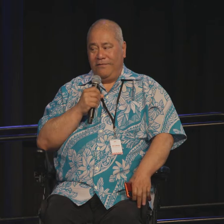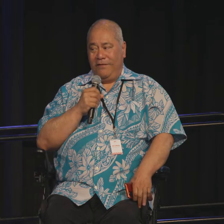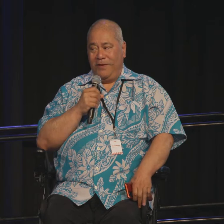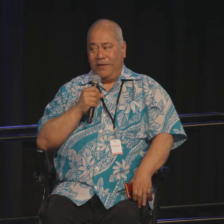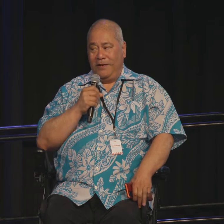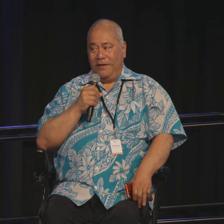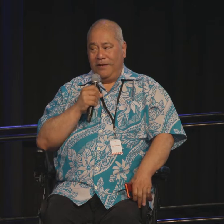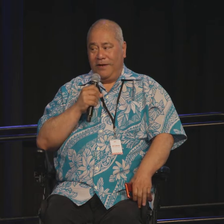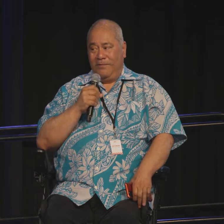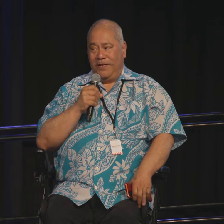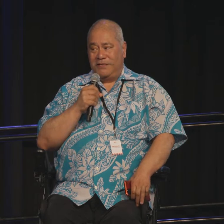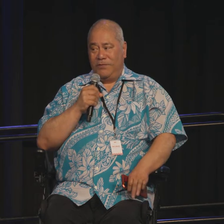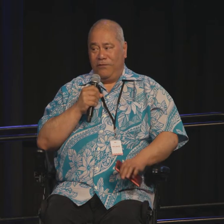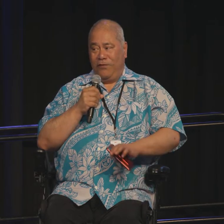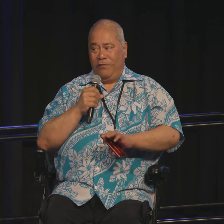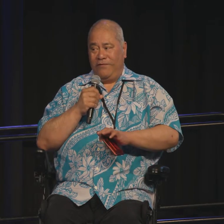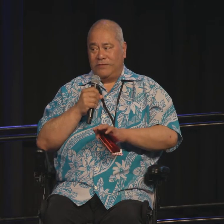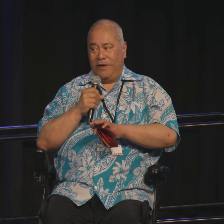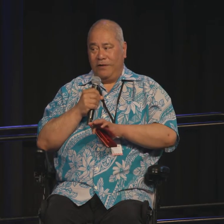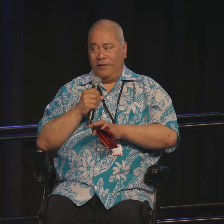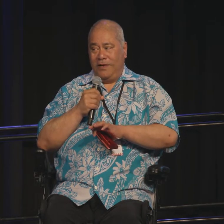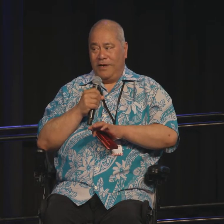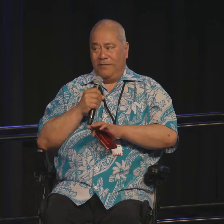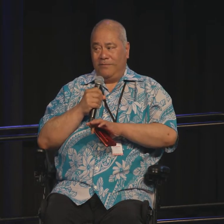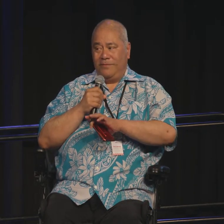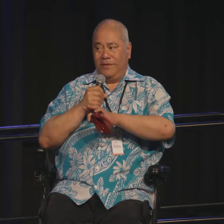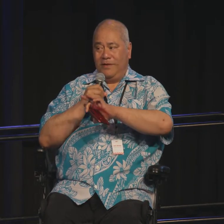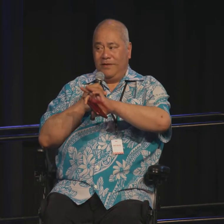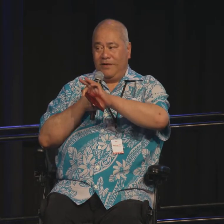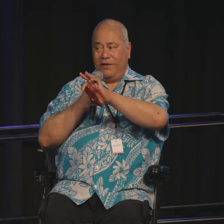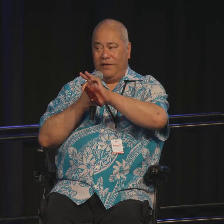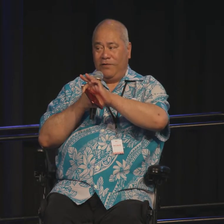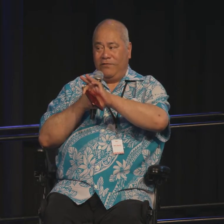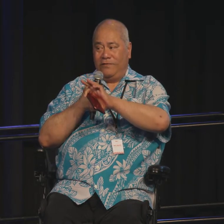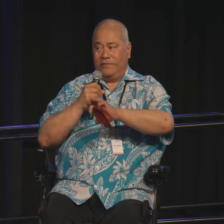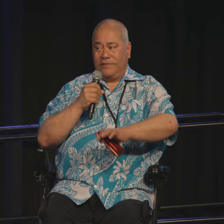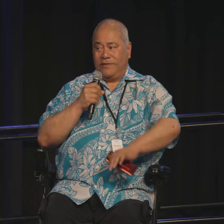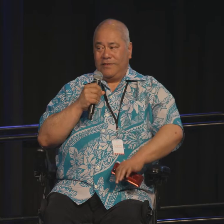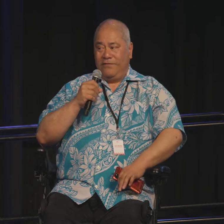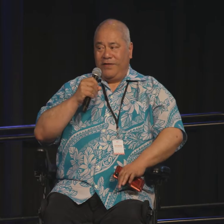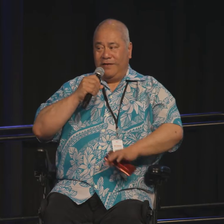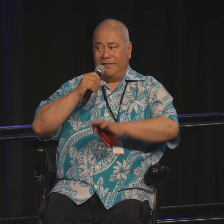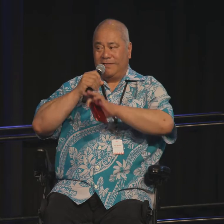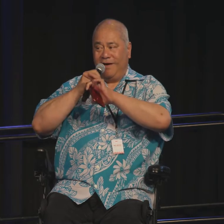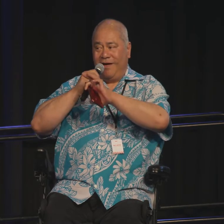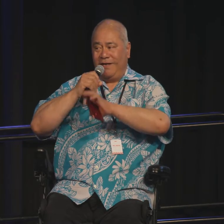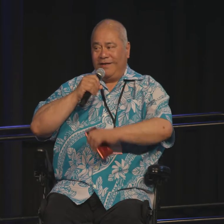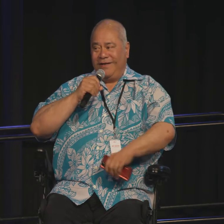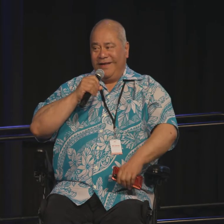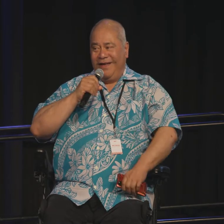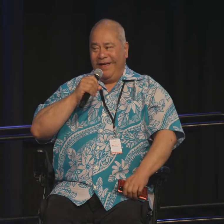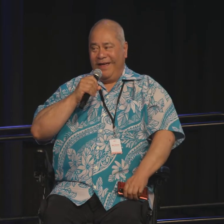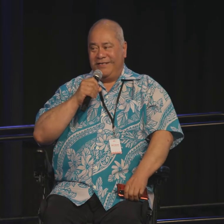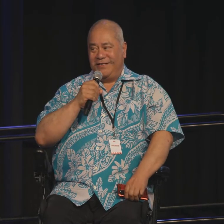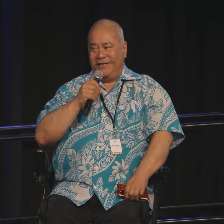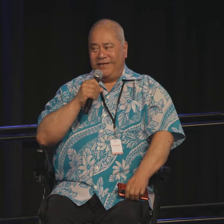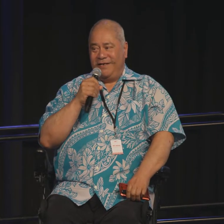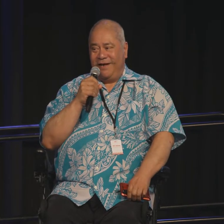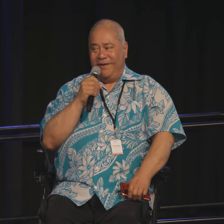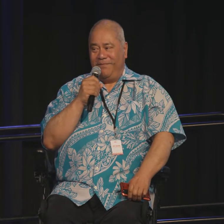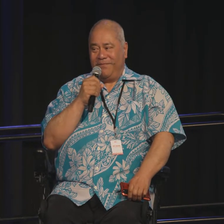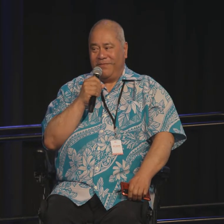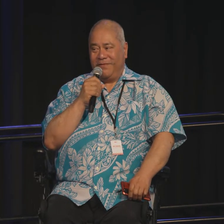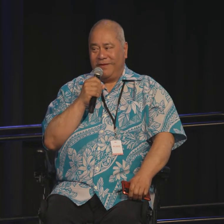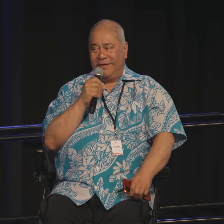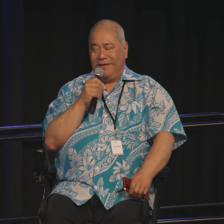you know who I've been blessed to perform with as well um Lavonia Louisville over there on the side and